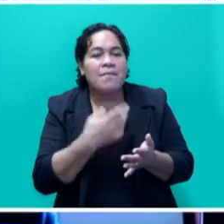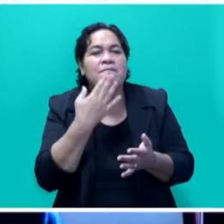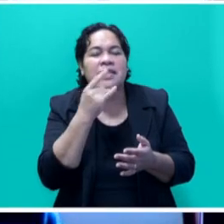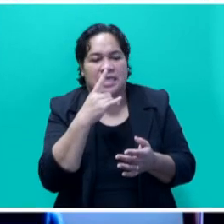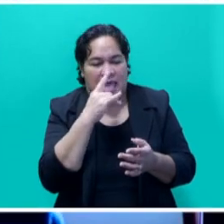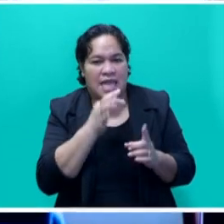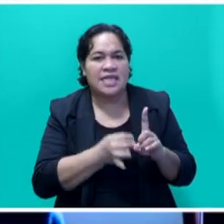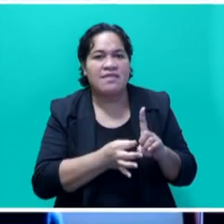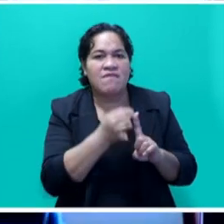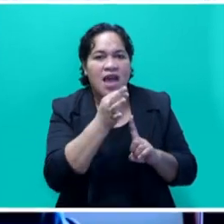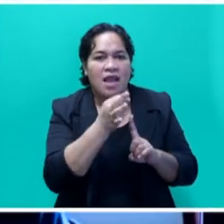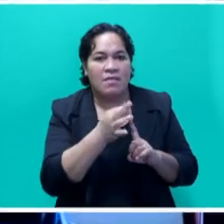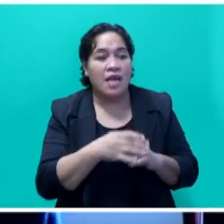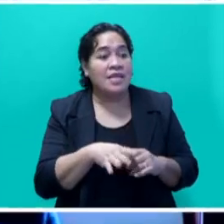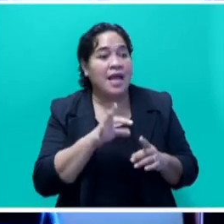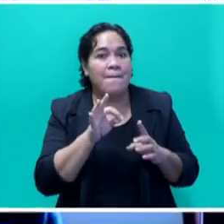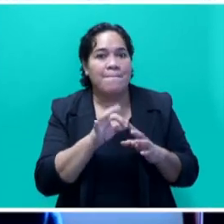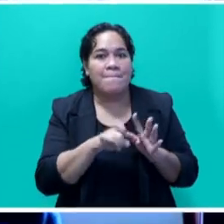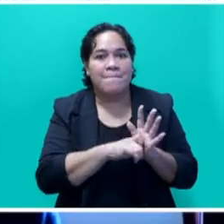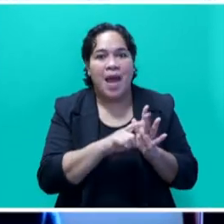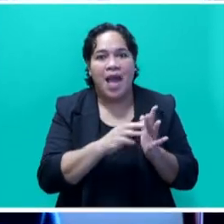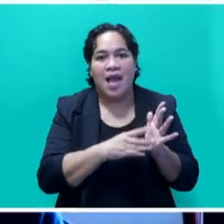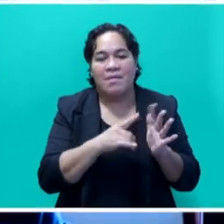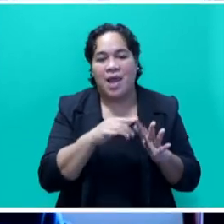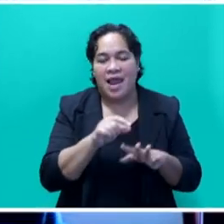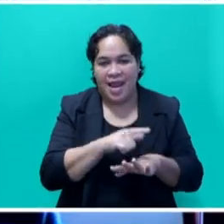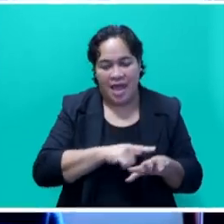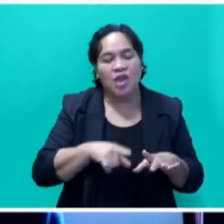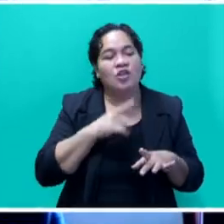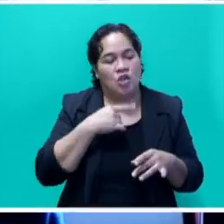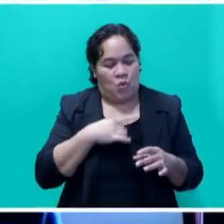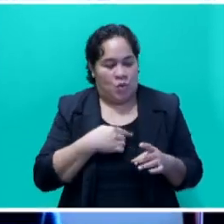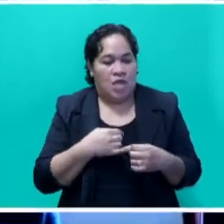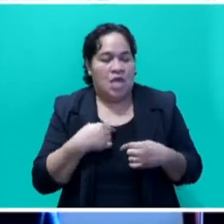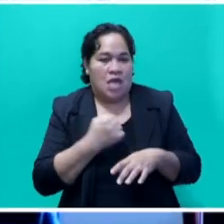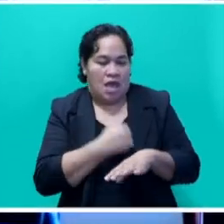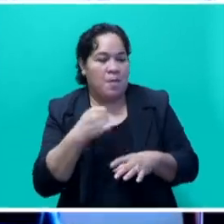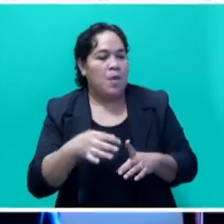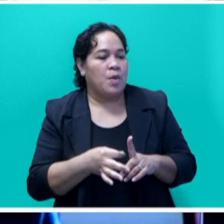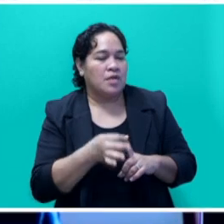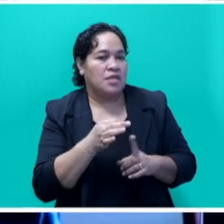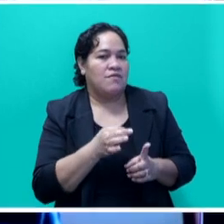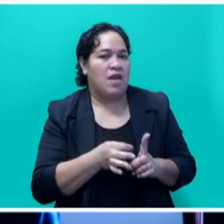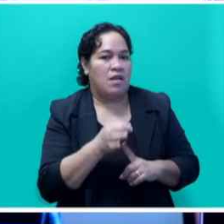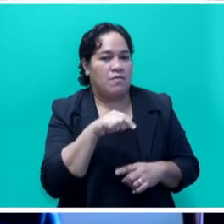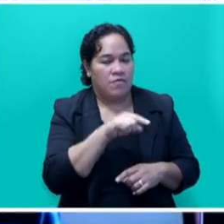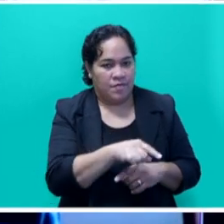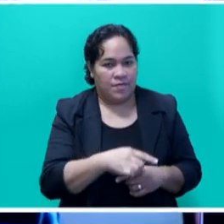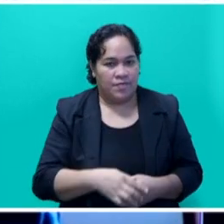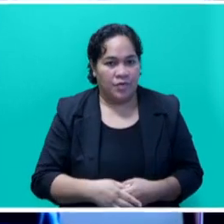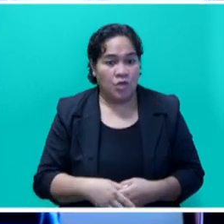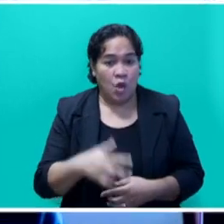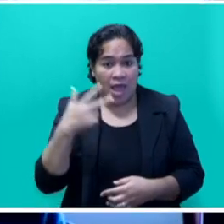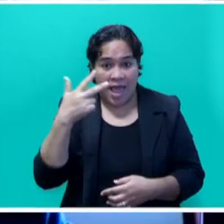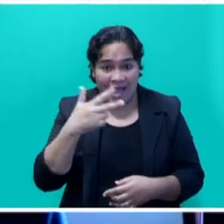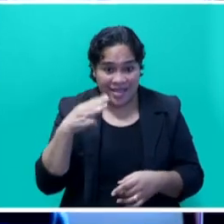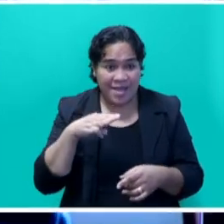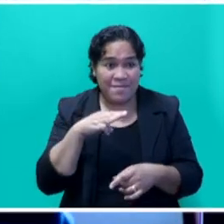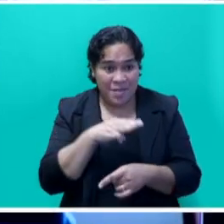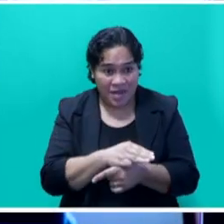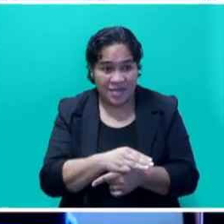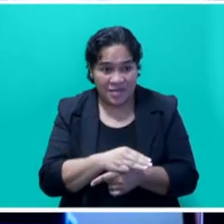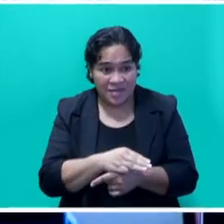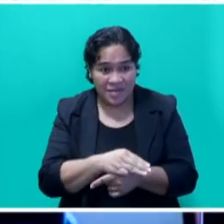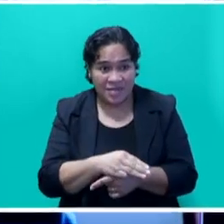And actually it's prime land. And we are developing it for him. So this gentleman will, in about 18 months, a year or so, he will